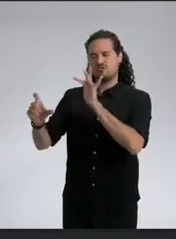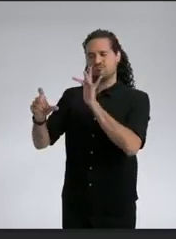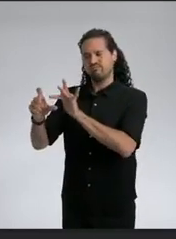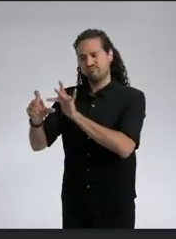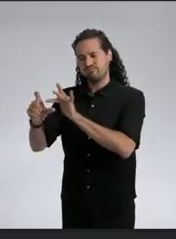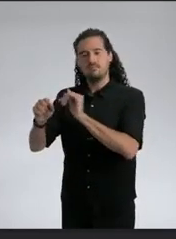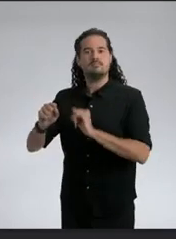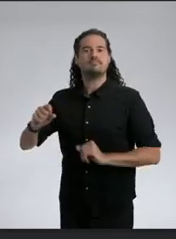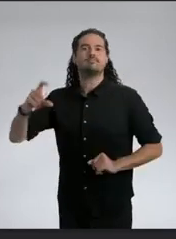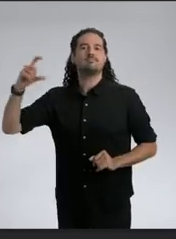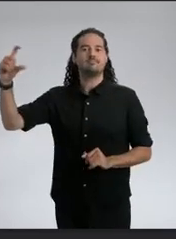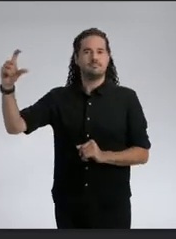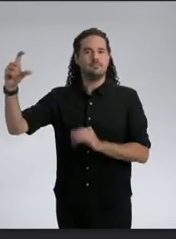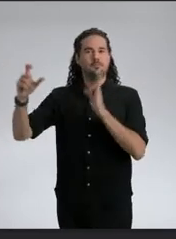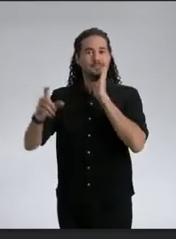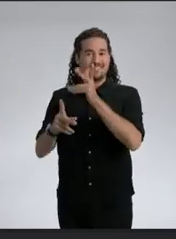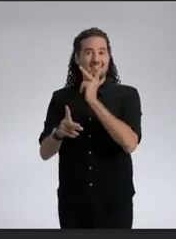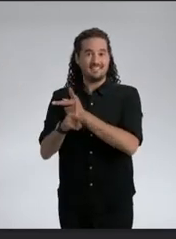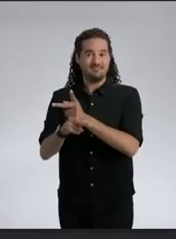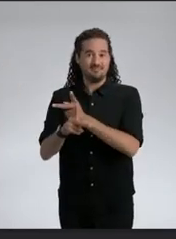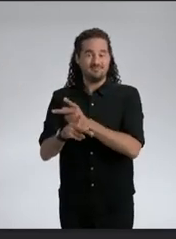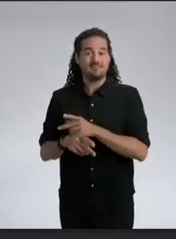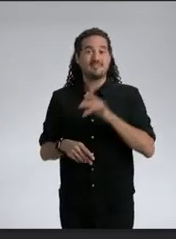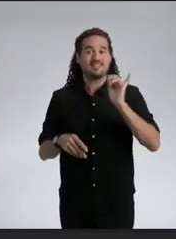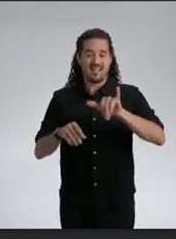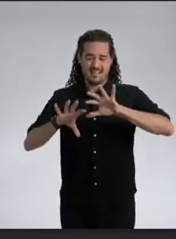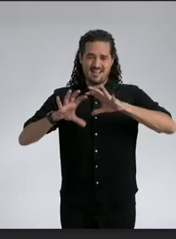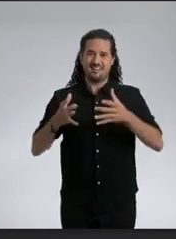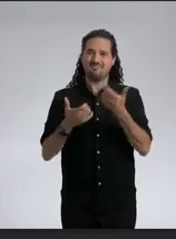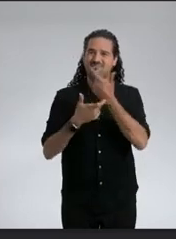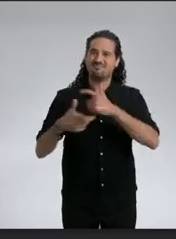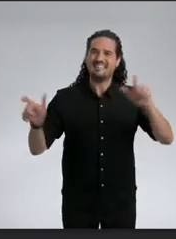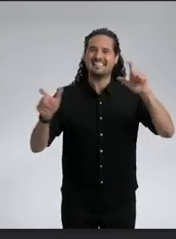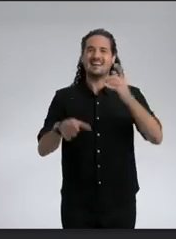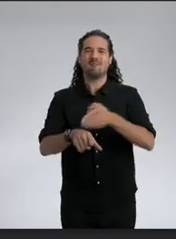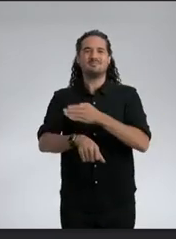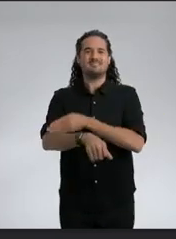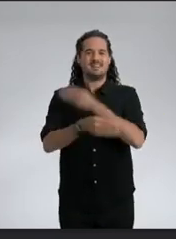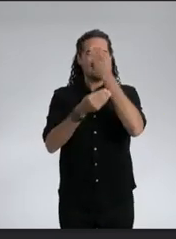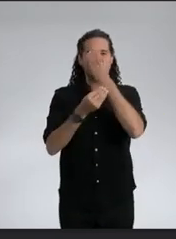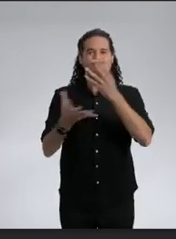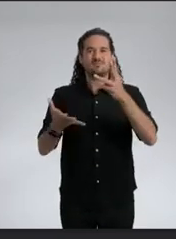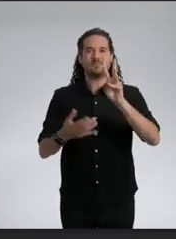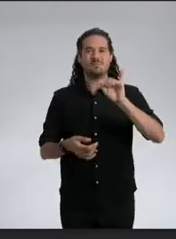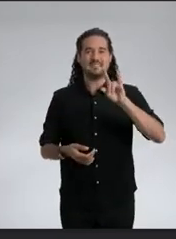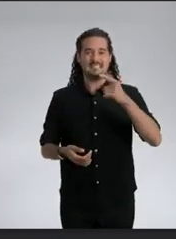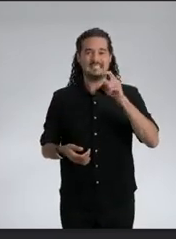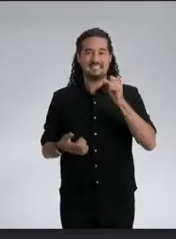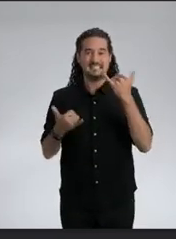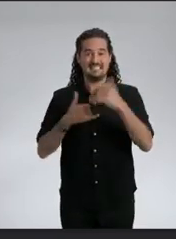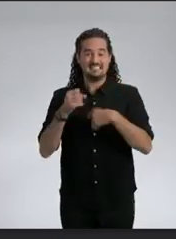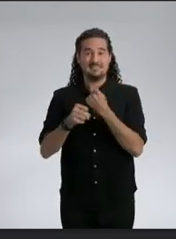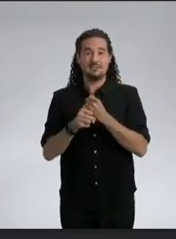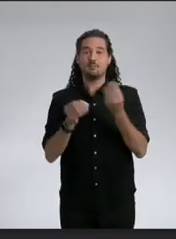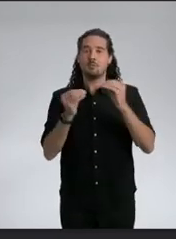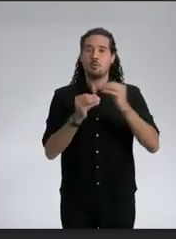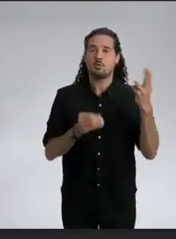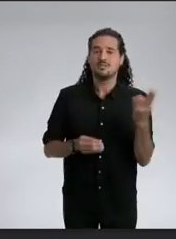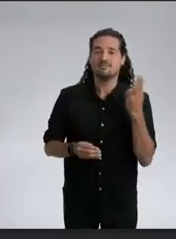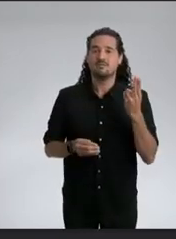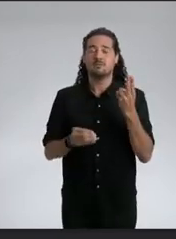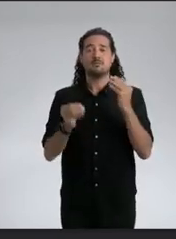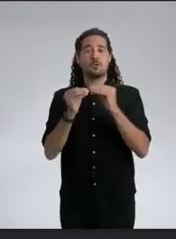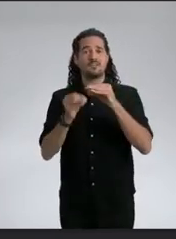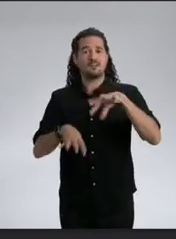press. So that's our big update to widgets this year. More useful and more discoverable than